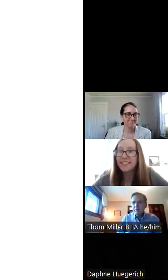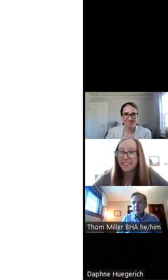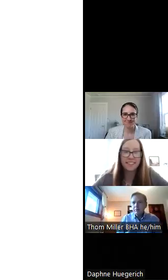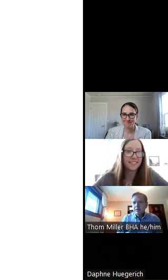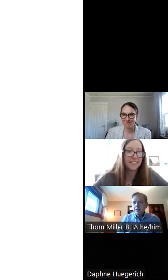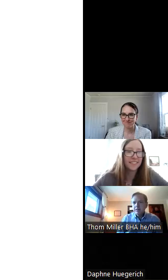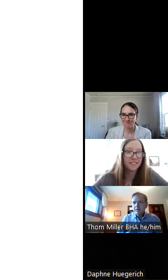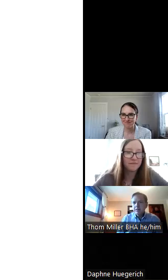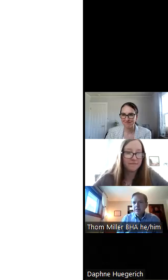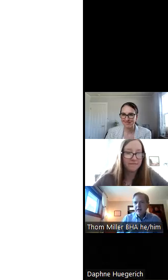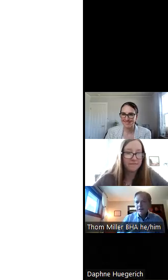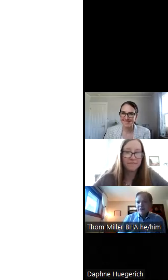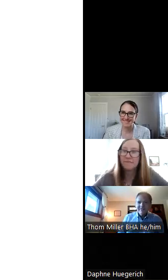Ryan,